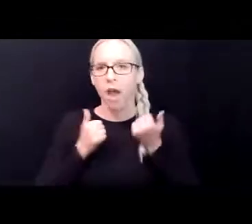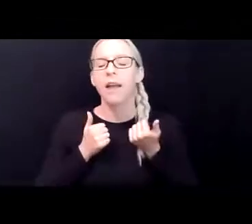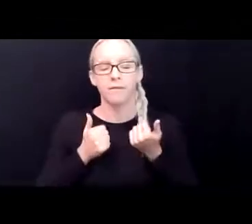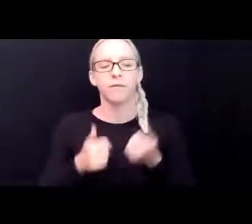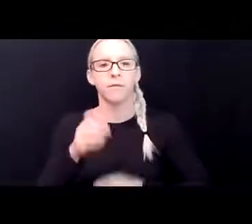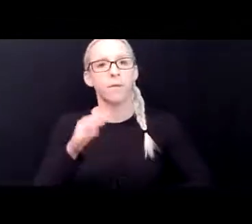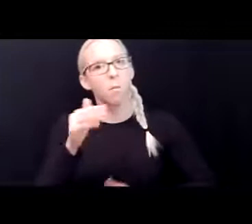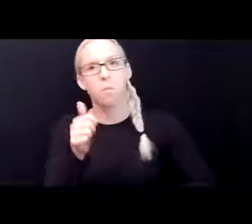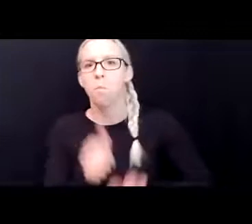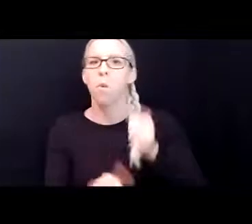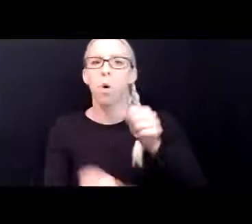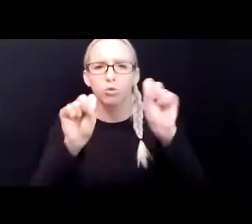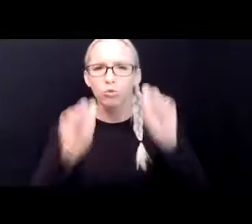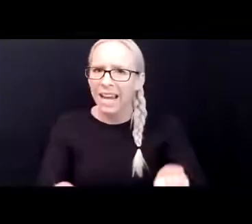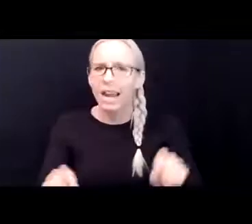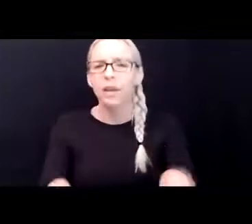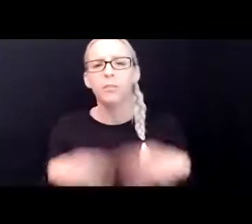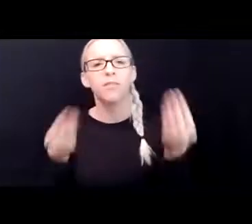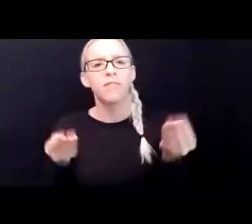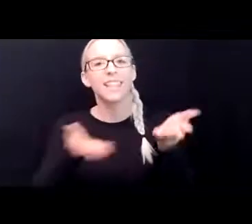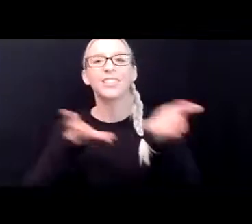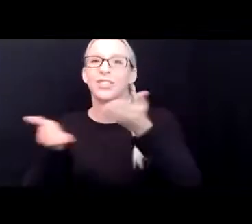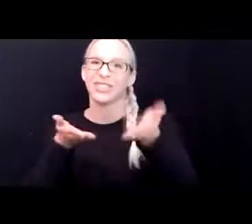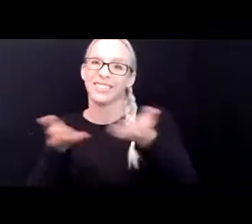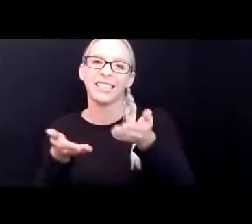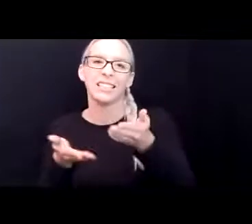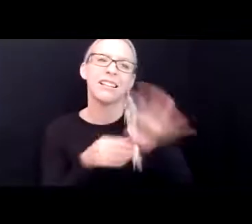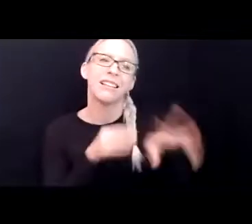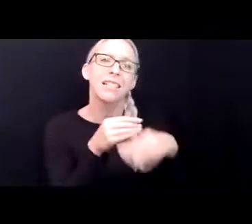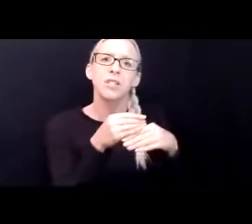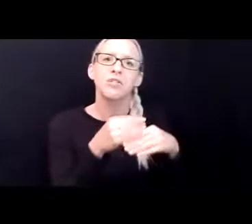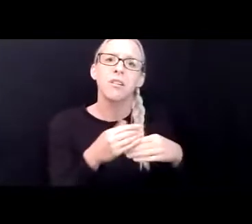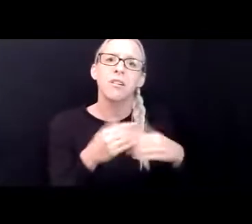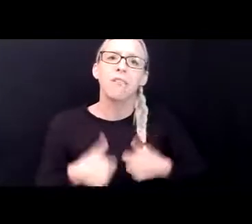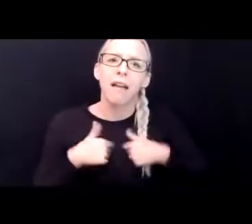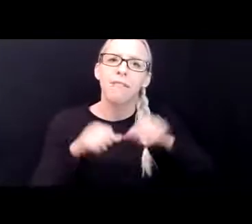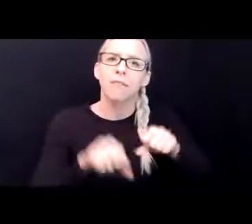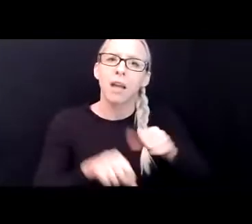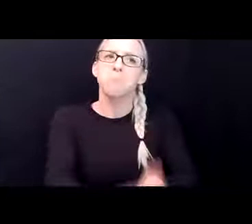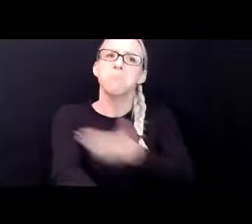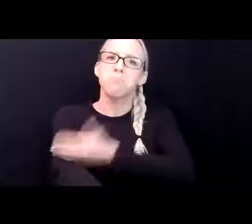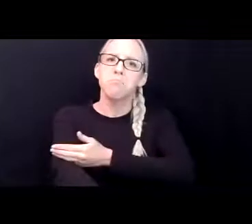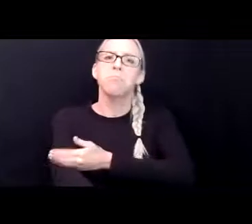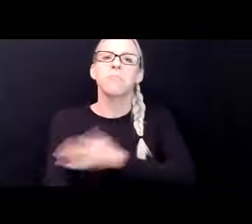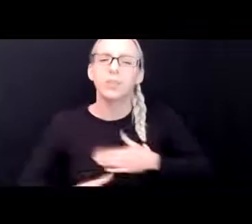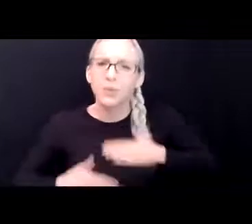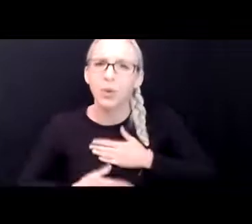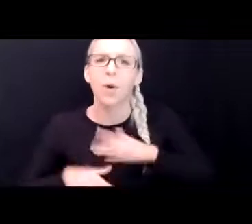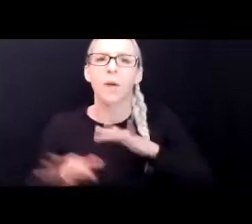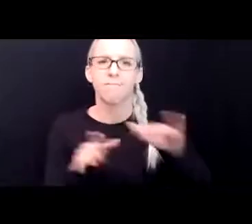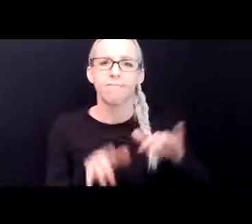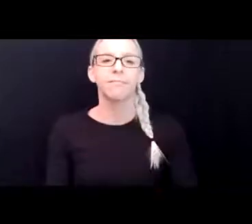providing services and extras for our loved ones. So my next is we would generally go into somewhat of an